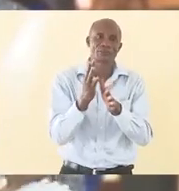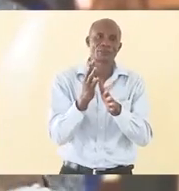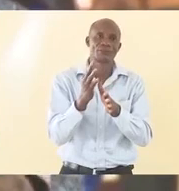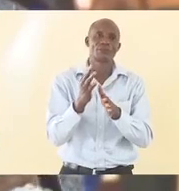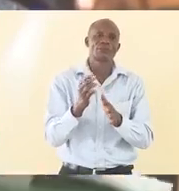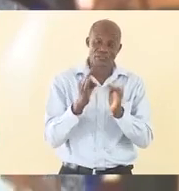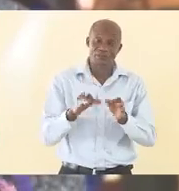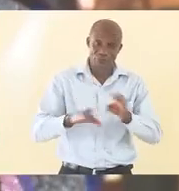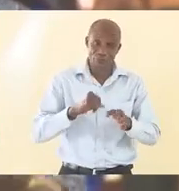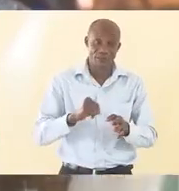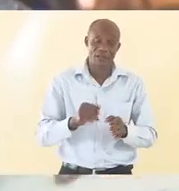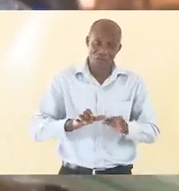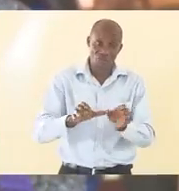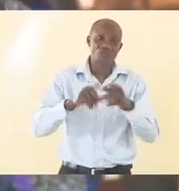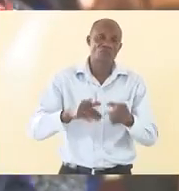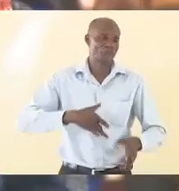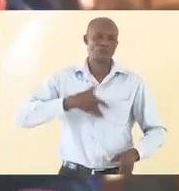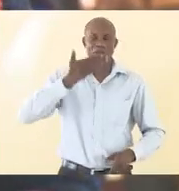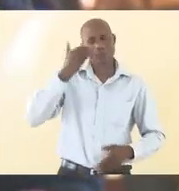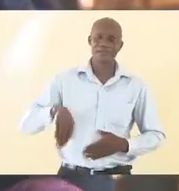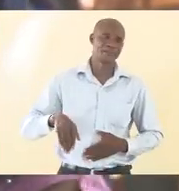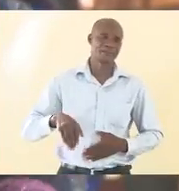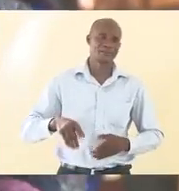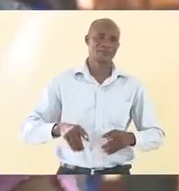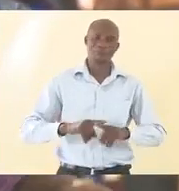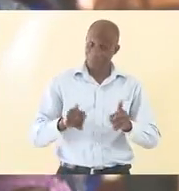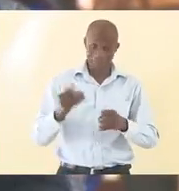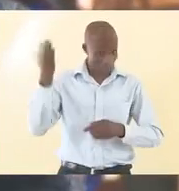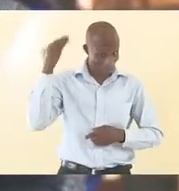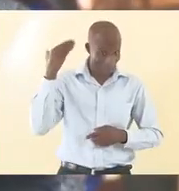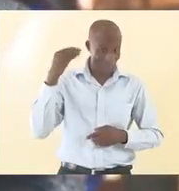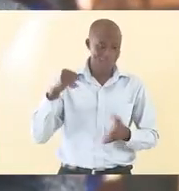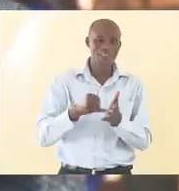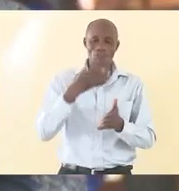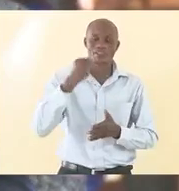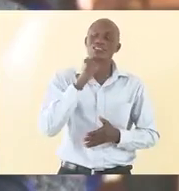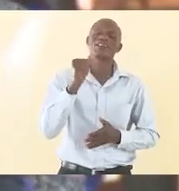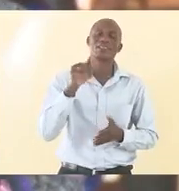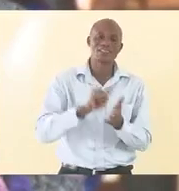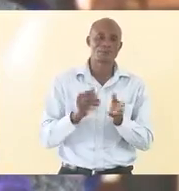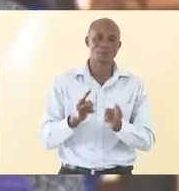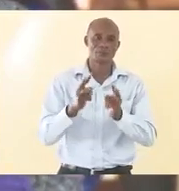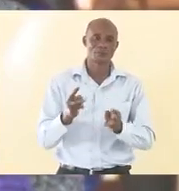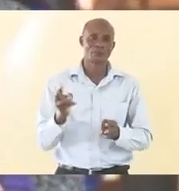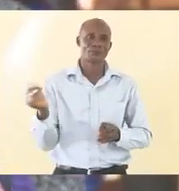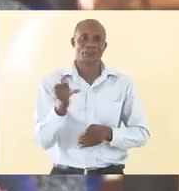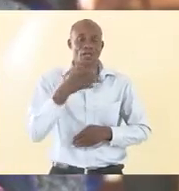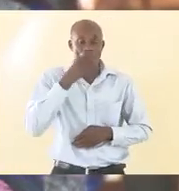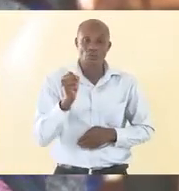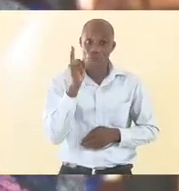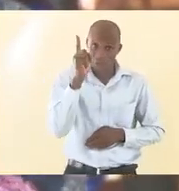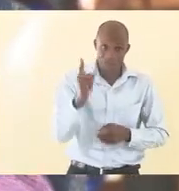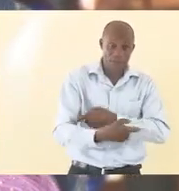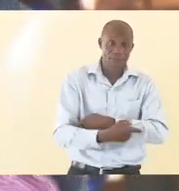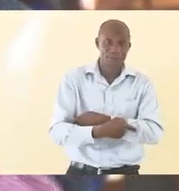continue to, you know, feel bad even when I get home. Uh-huh. Before it was not like that. In fact, there was a day I bet